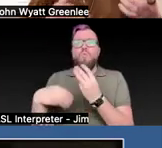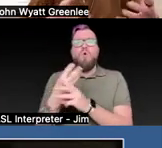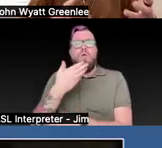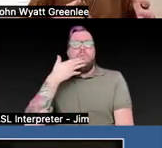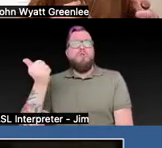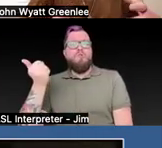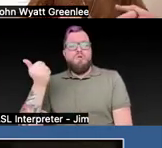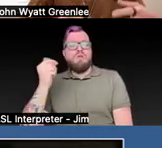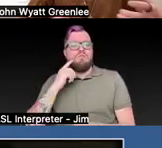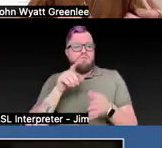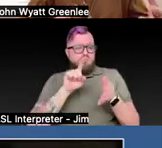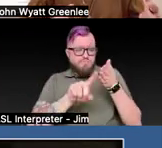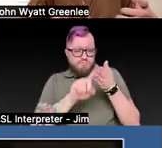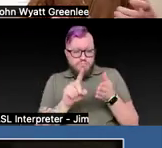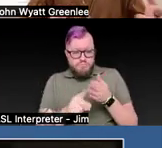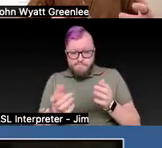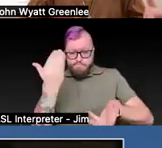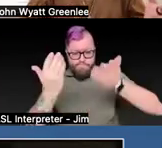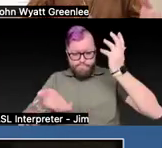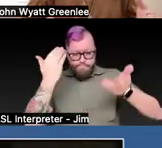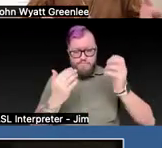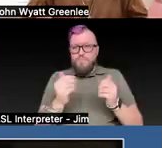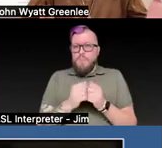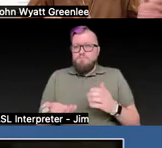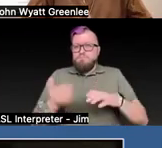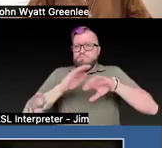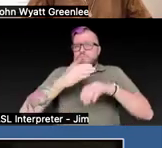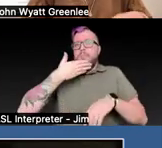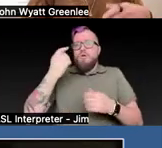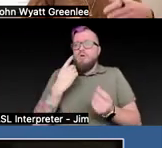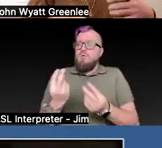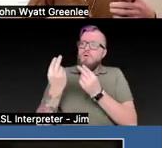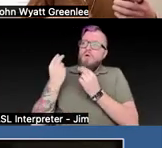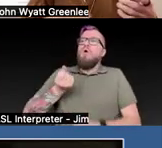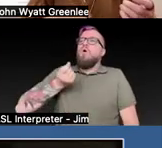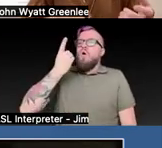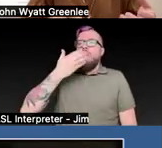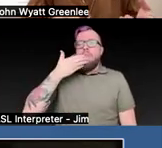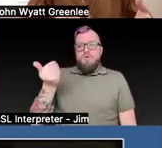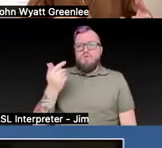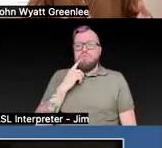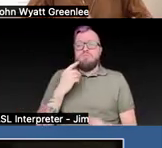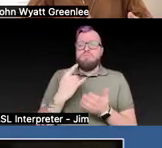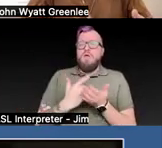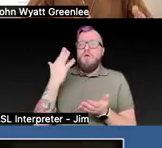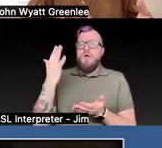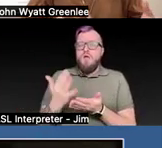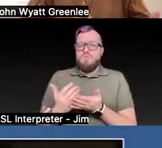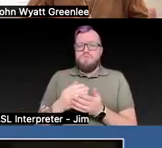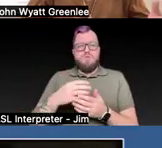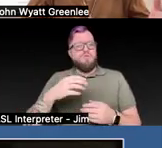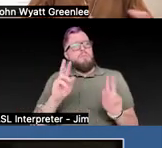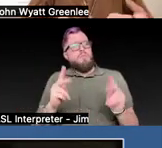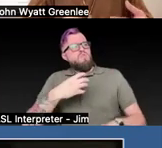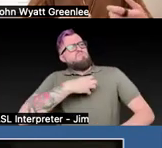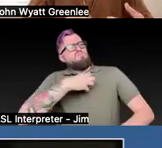look through material and build a better, more complete understanding of our past. You'll sometimes hear people complain that historians are trying to rewrite